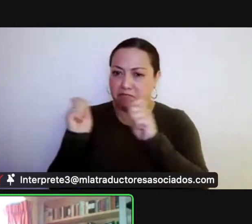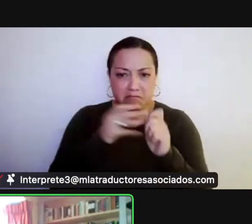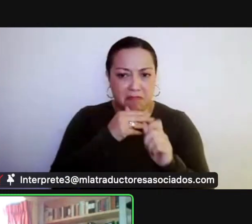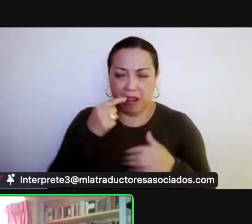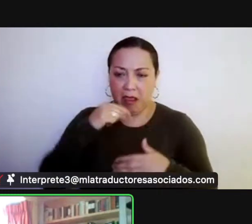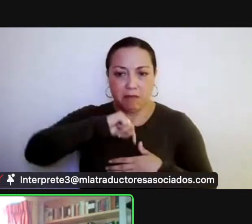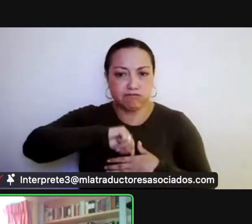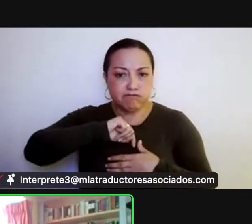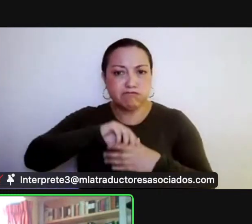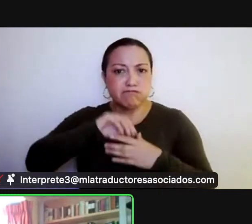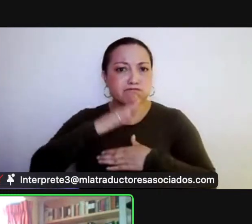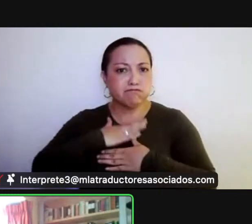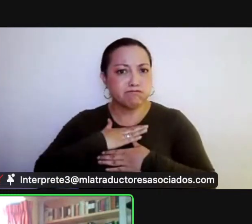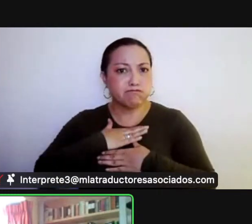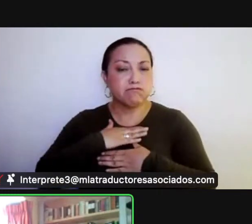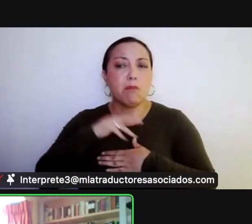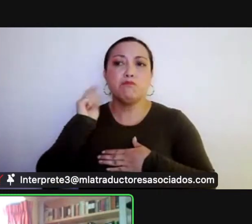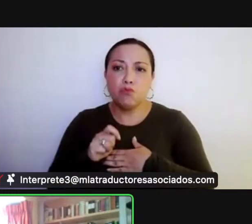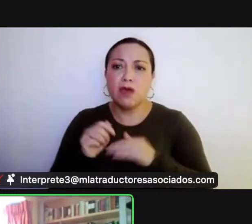diseases. These